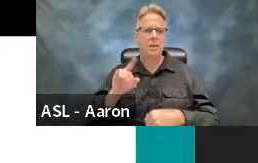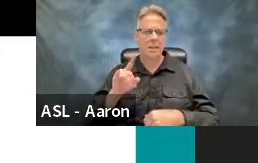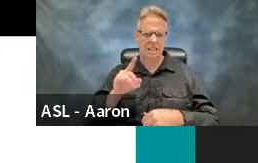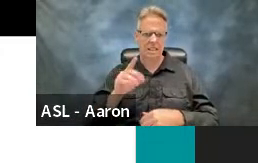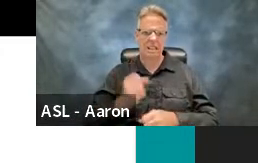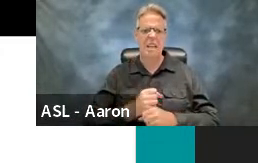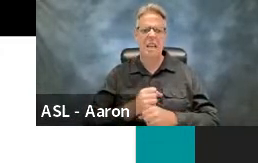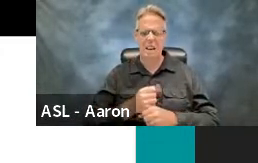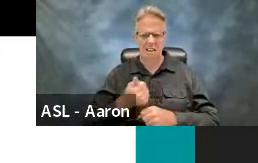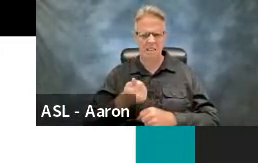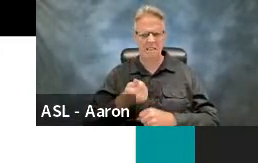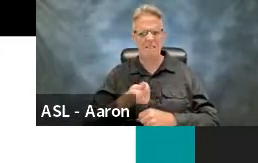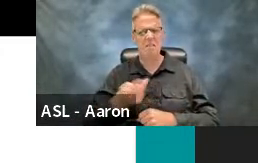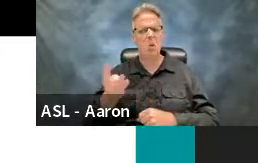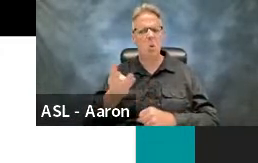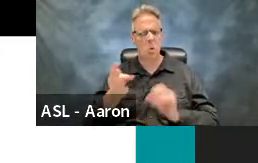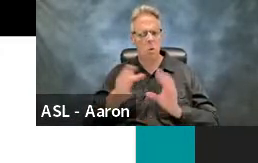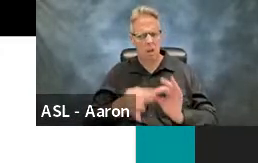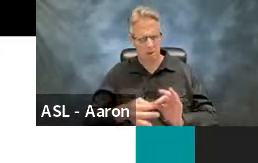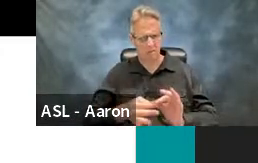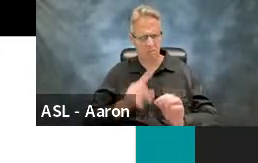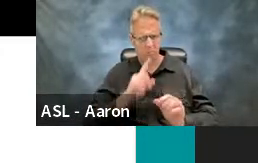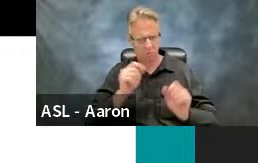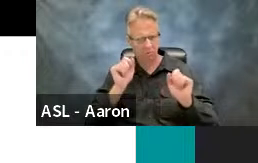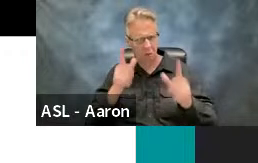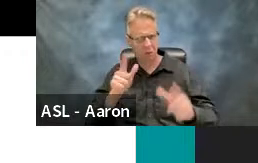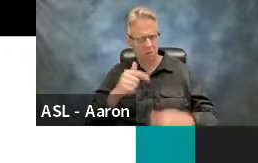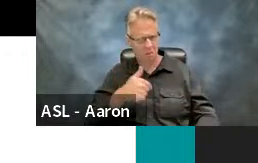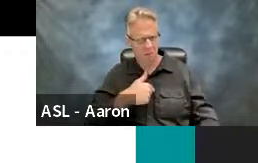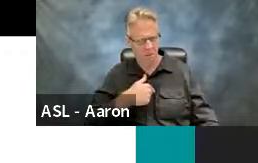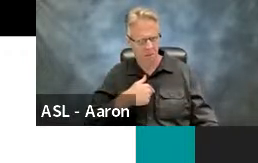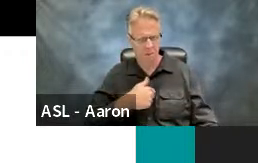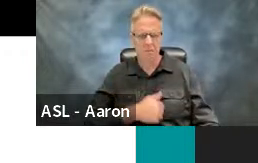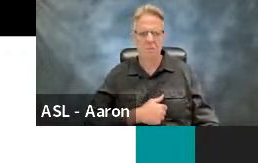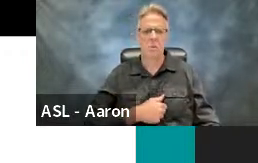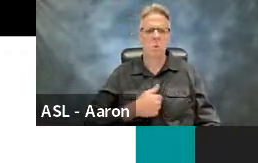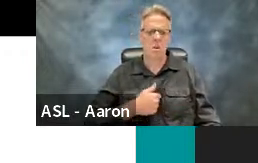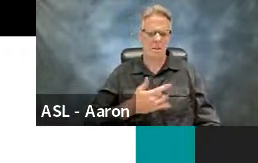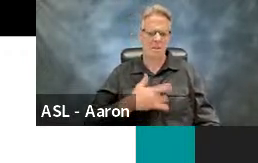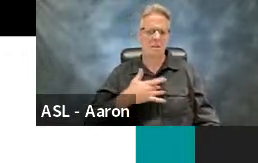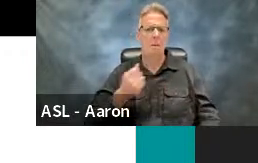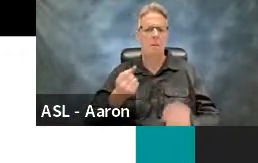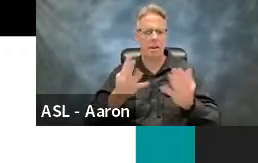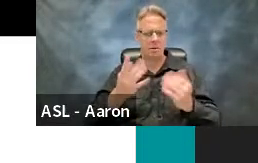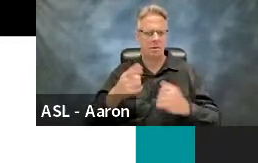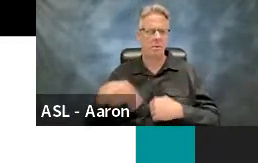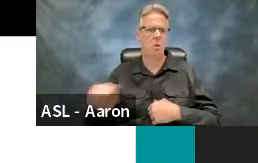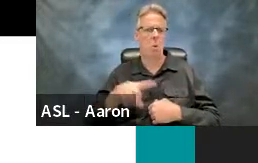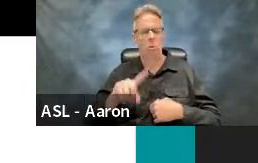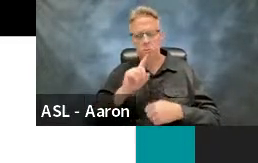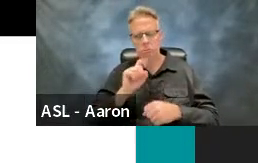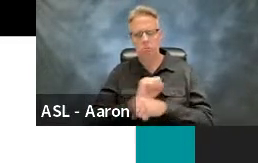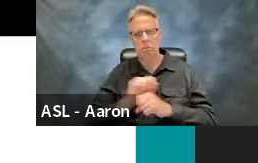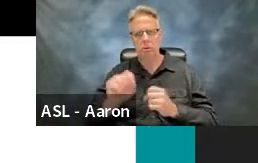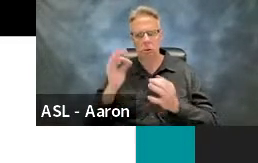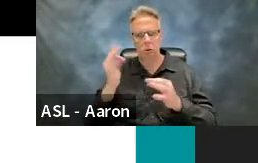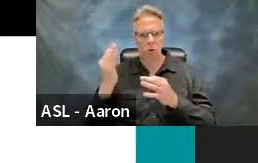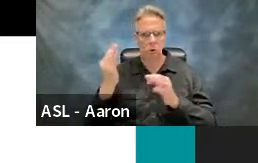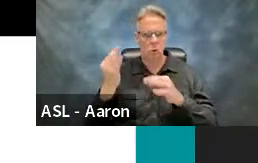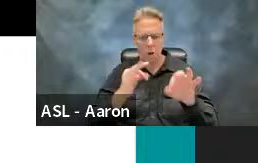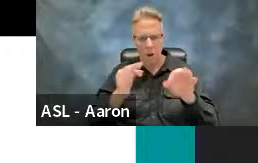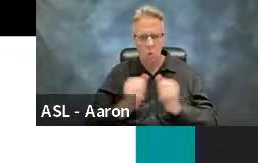very few comments, which was surprising, but we think that a lot of folks were distracted with the